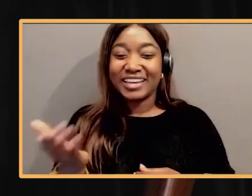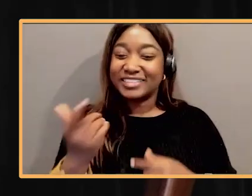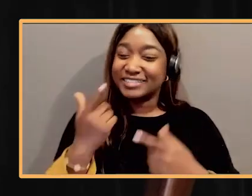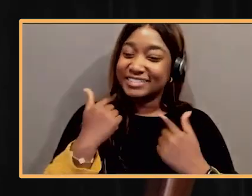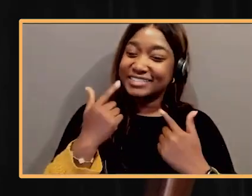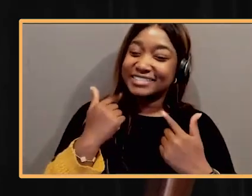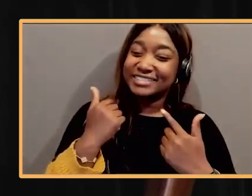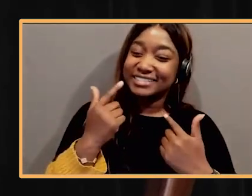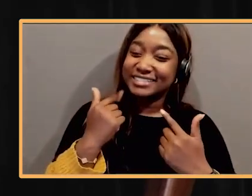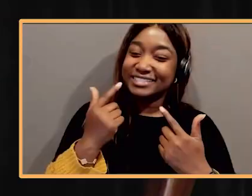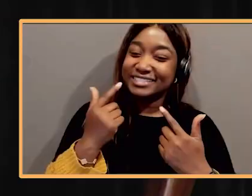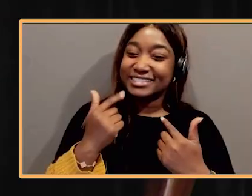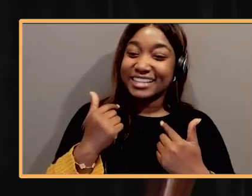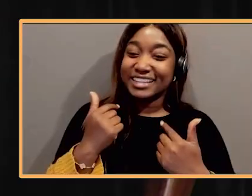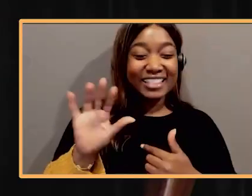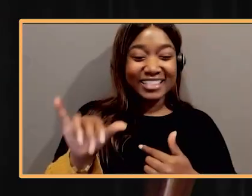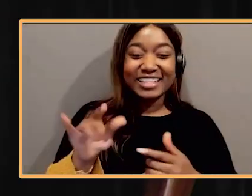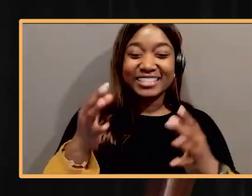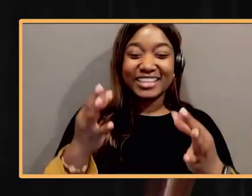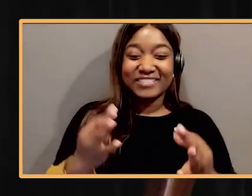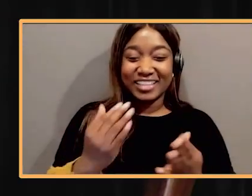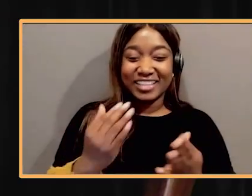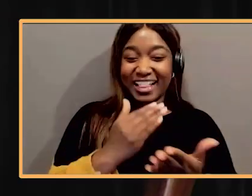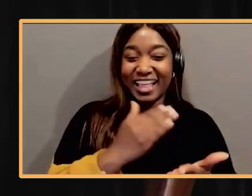That's definitely the lesson.